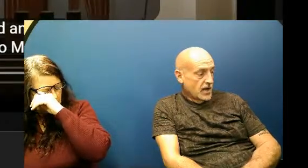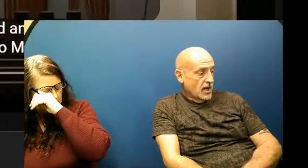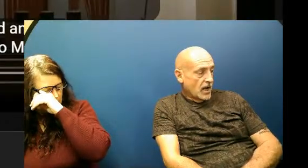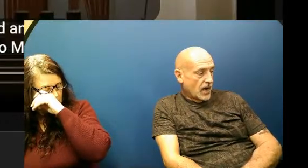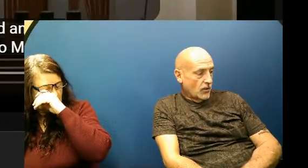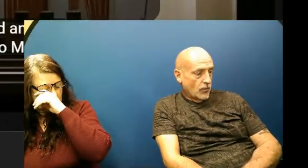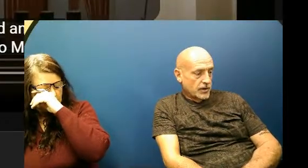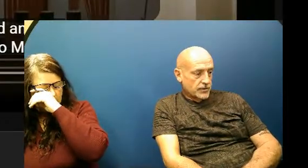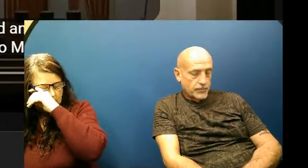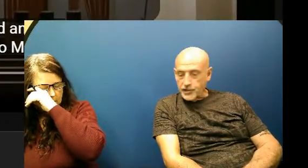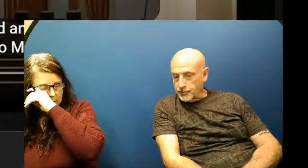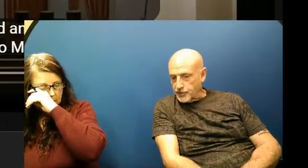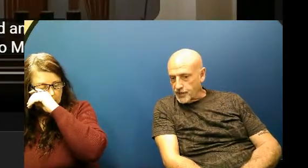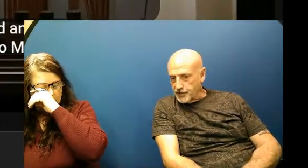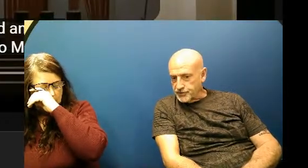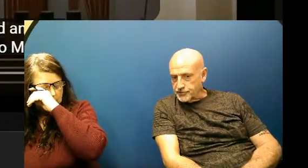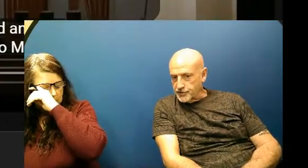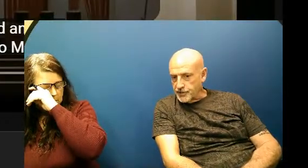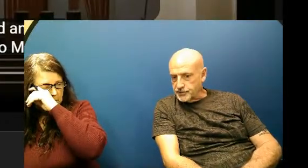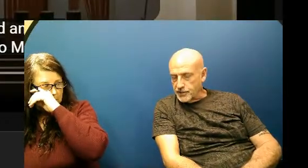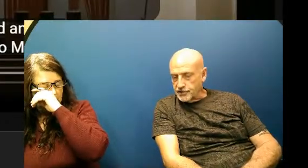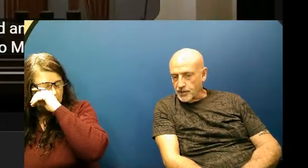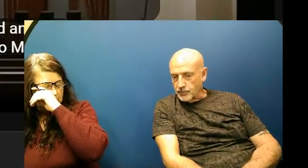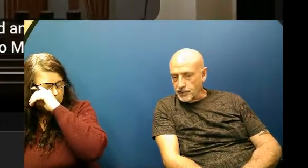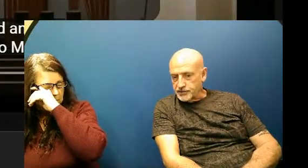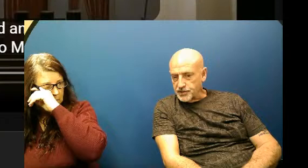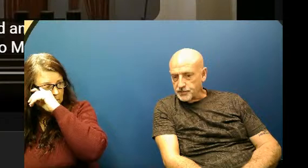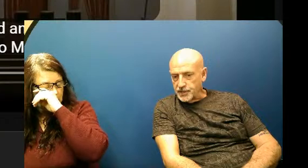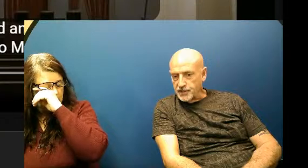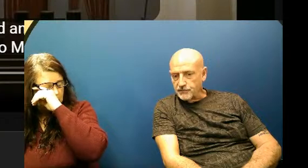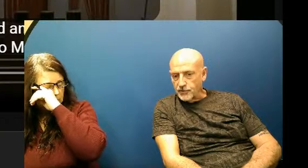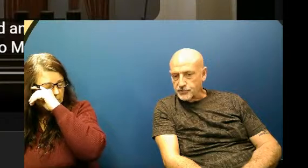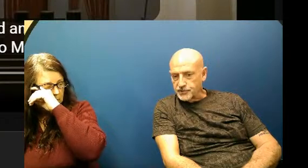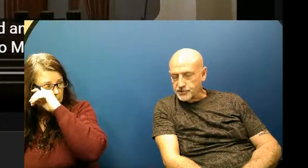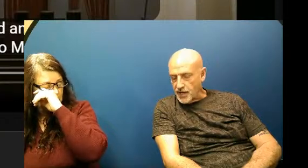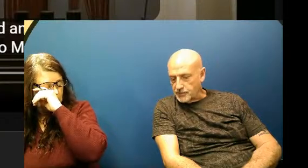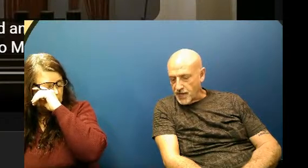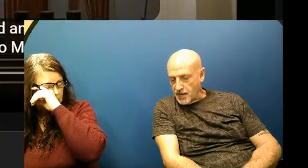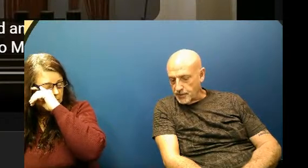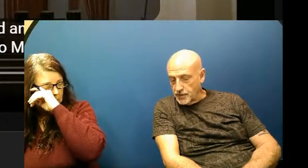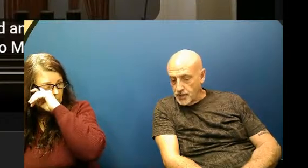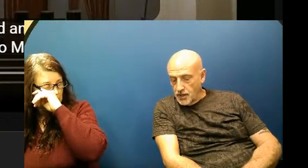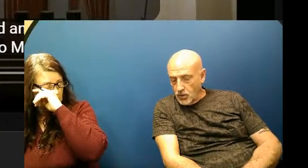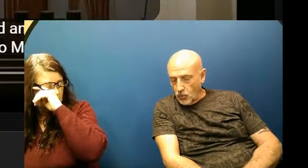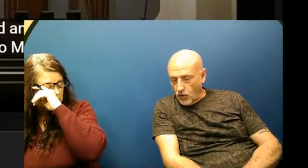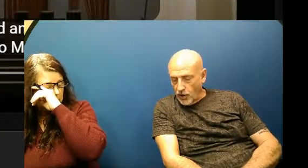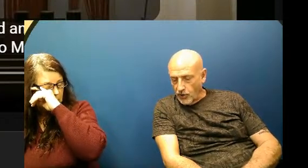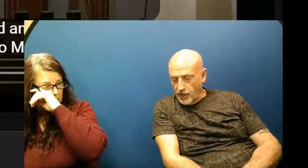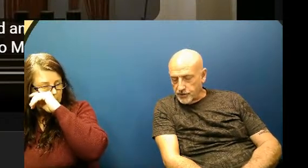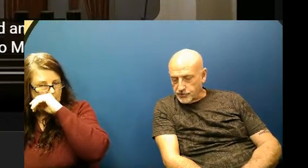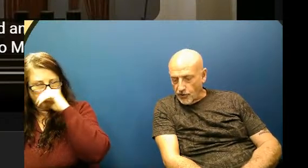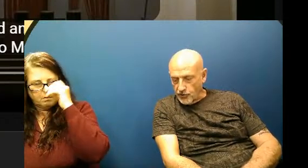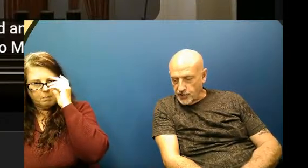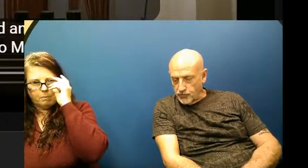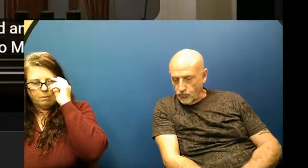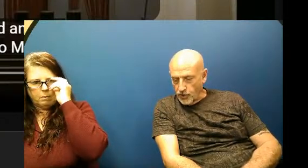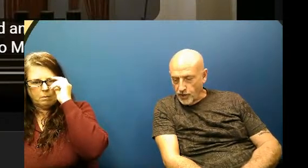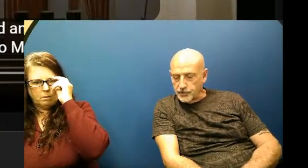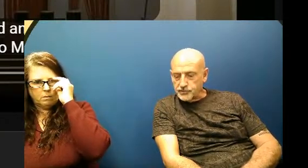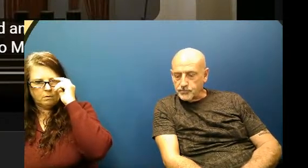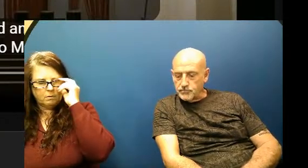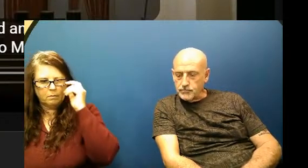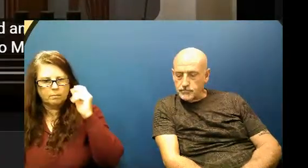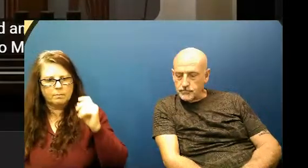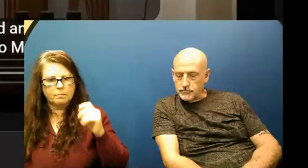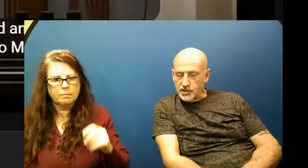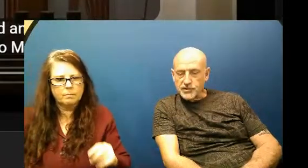country. One of the particular cases is NAACP versus Alabama, where an attorney